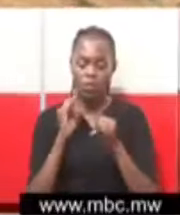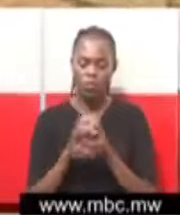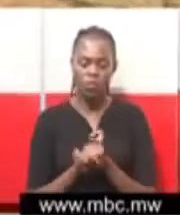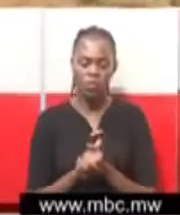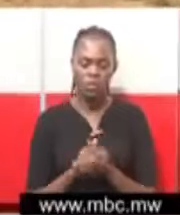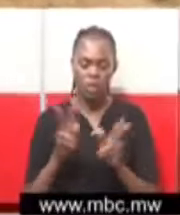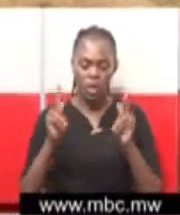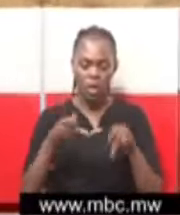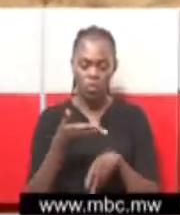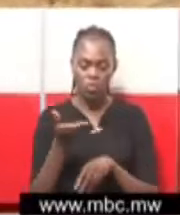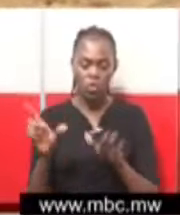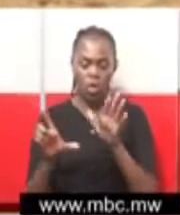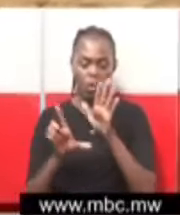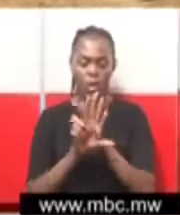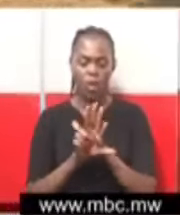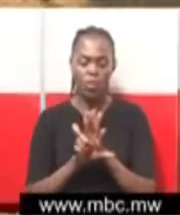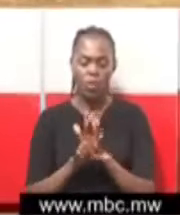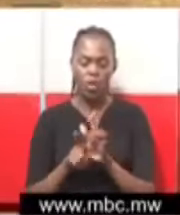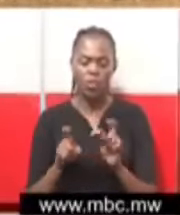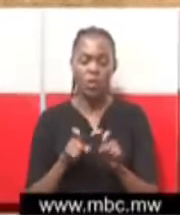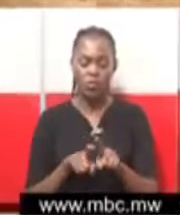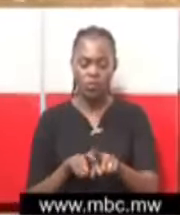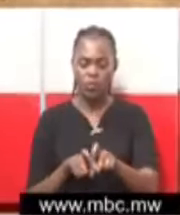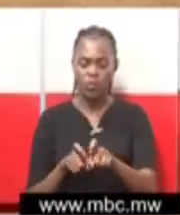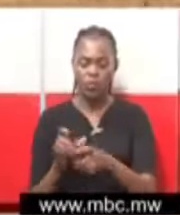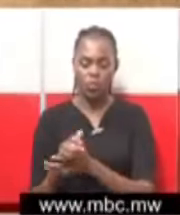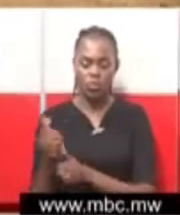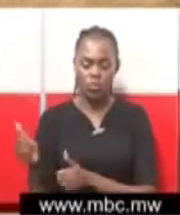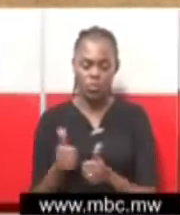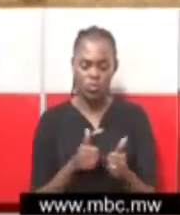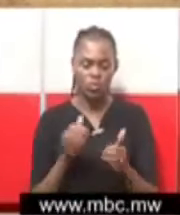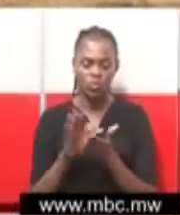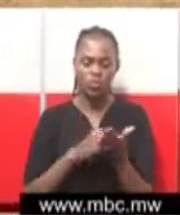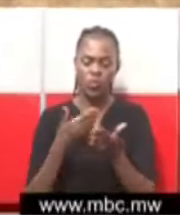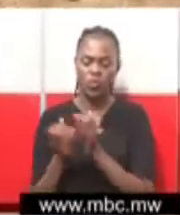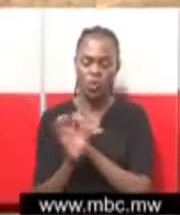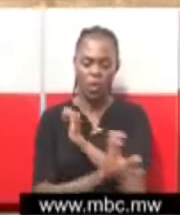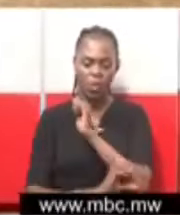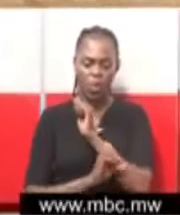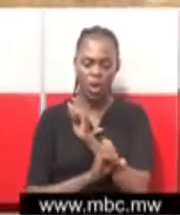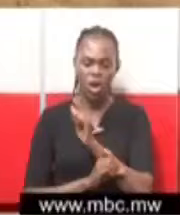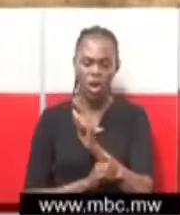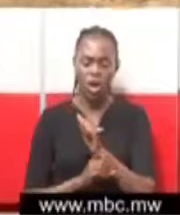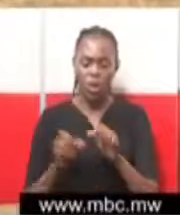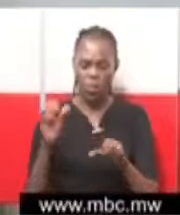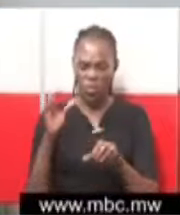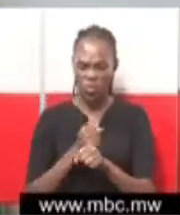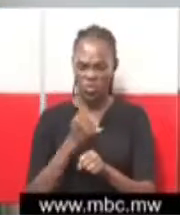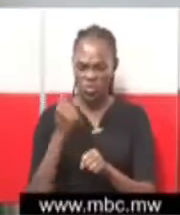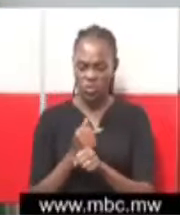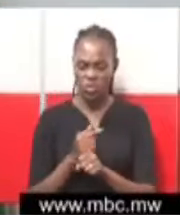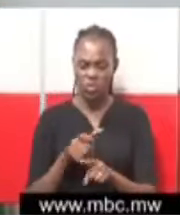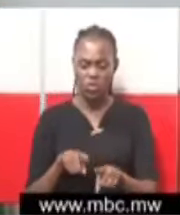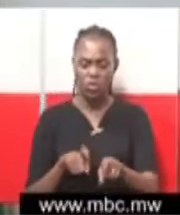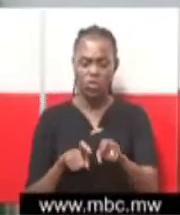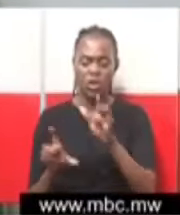laws of Malawi will come after them, because this country is operated under the rule of law. However, Yaminyang, who did